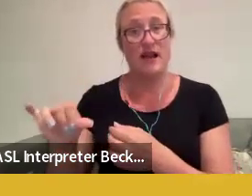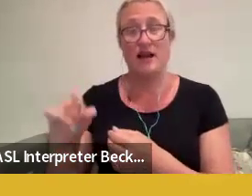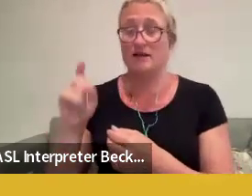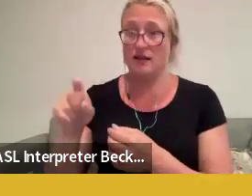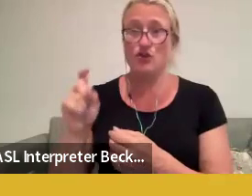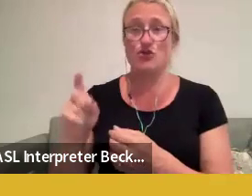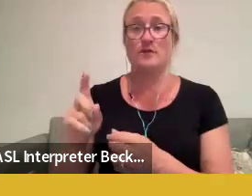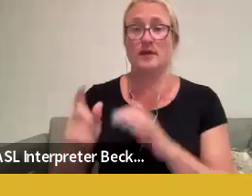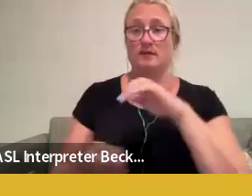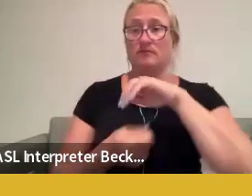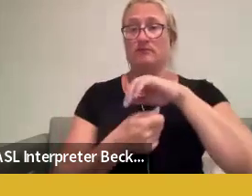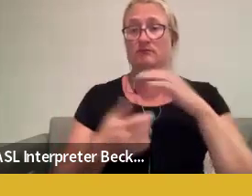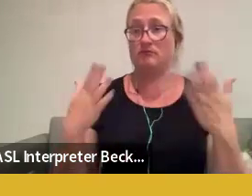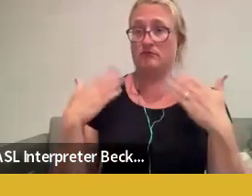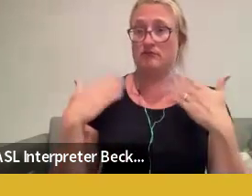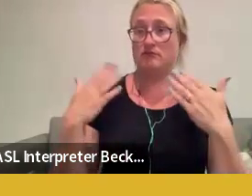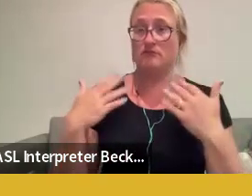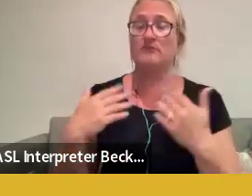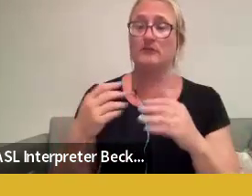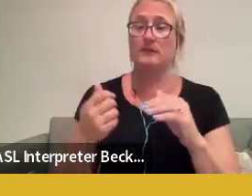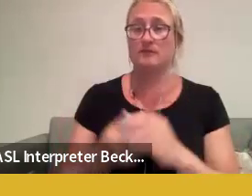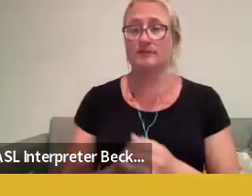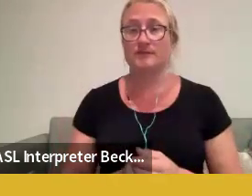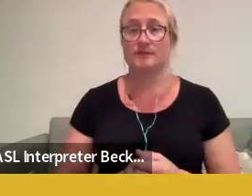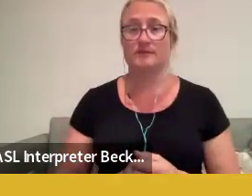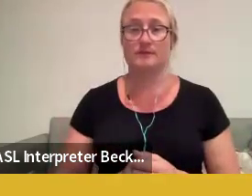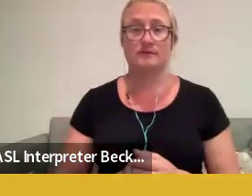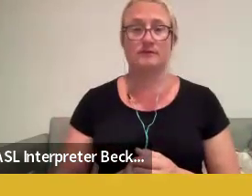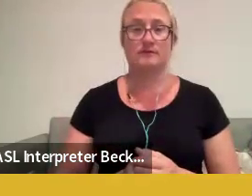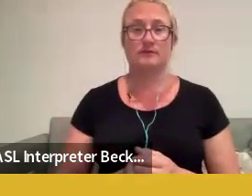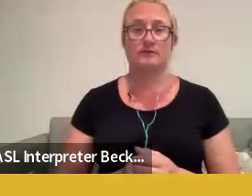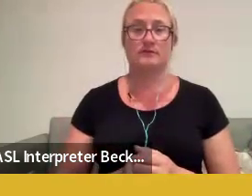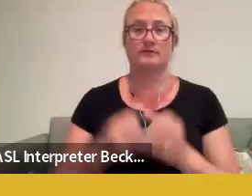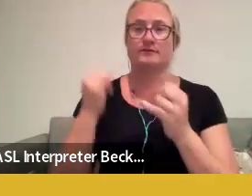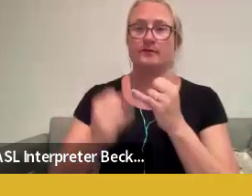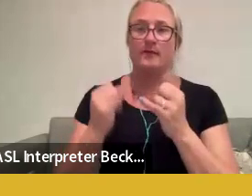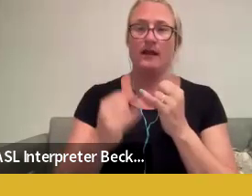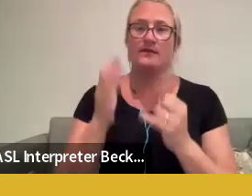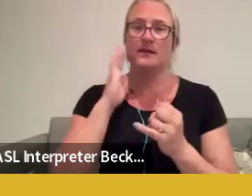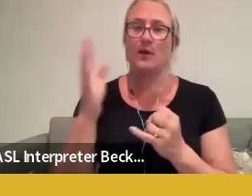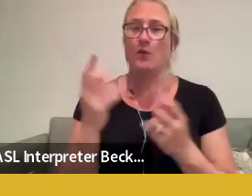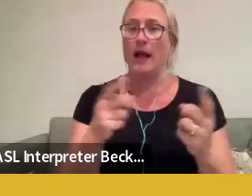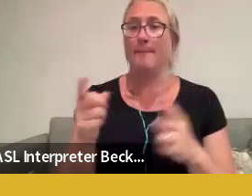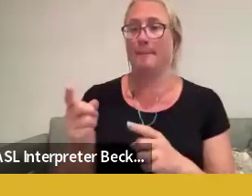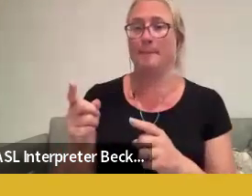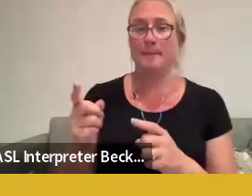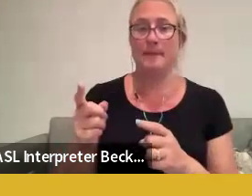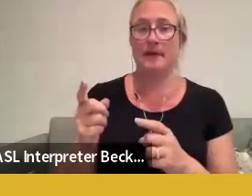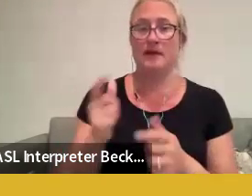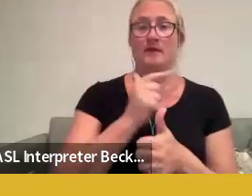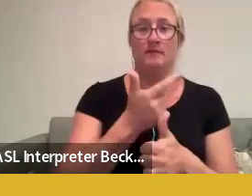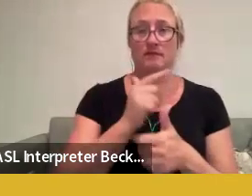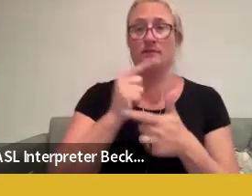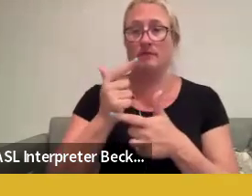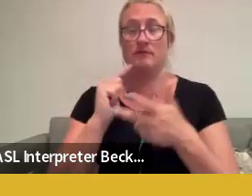be within shade and be sheltered. The last thing that will occur essentially in time